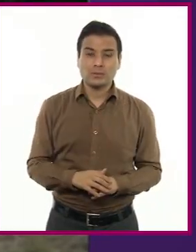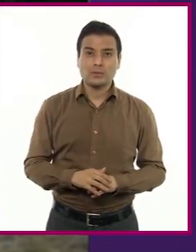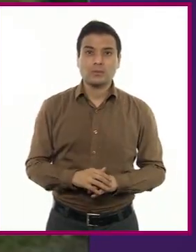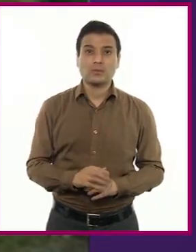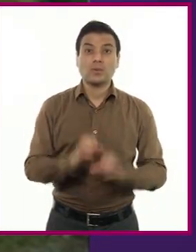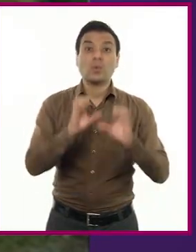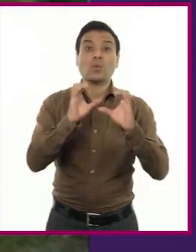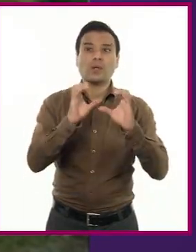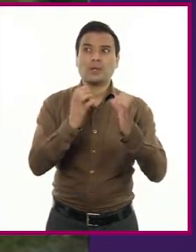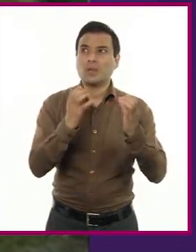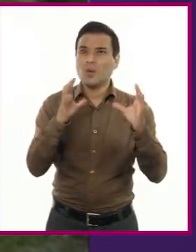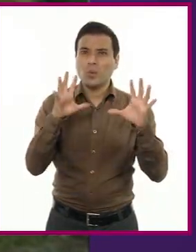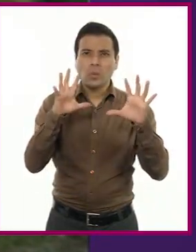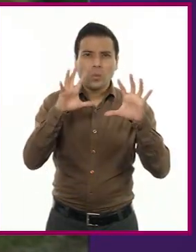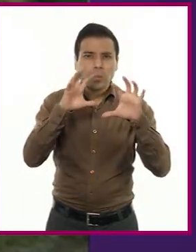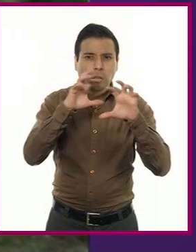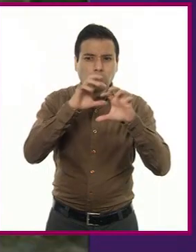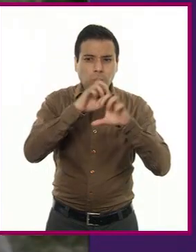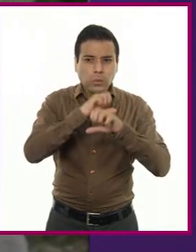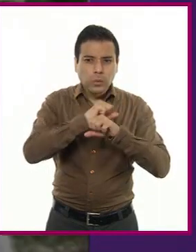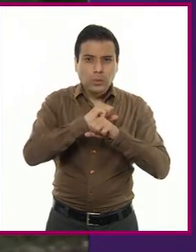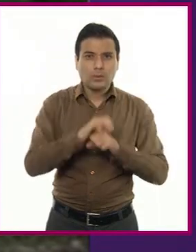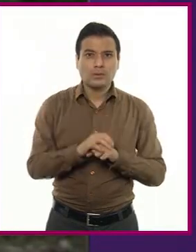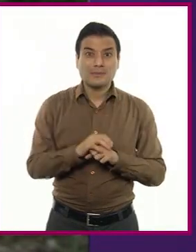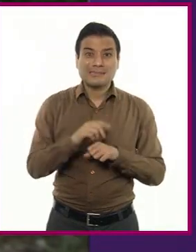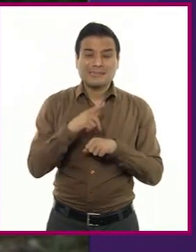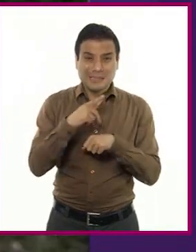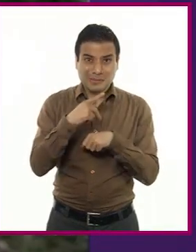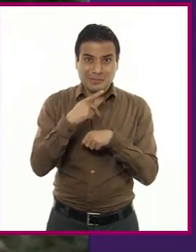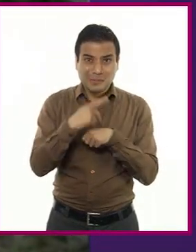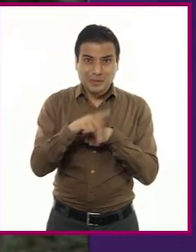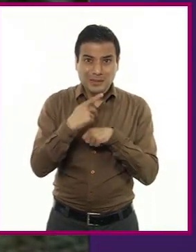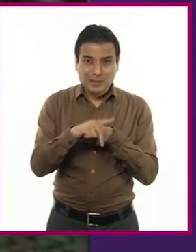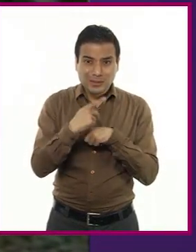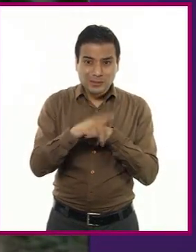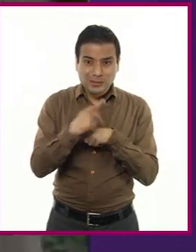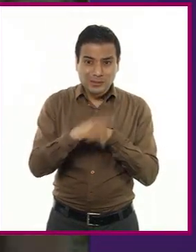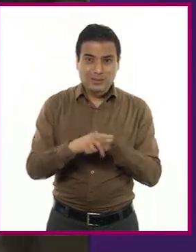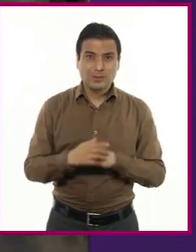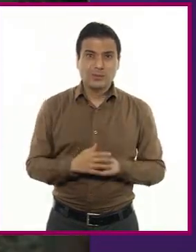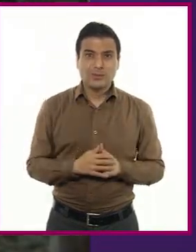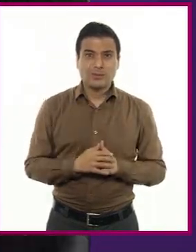It's getting dark. It's dangerous! Let's go.